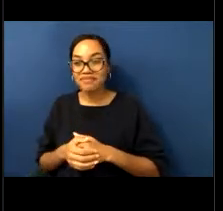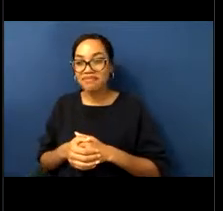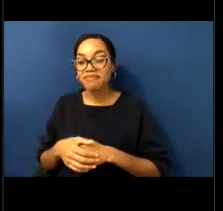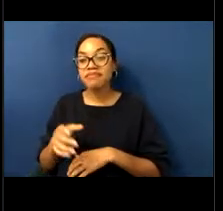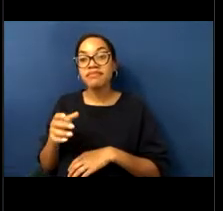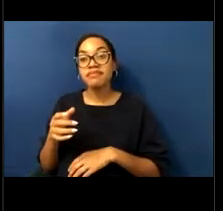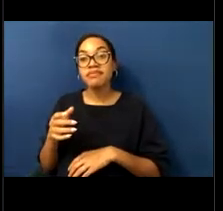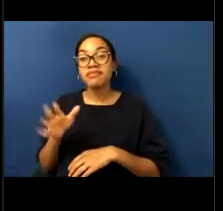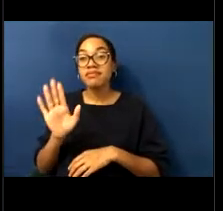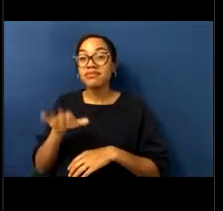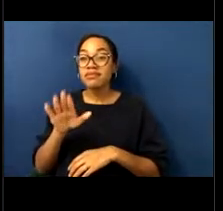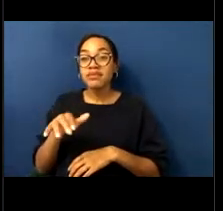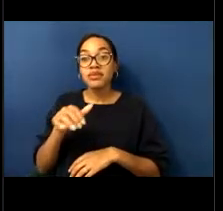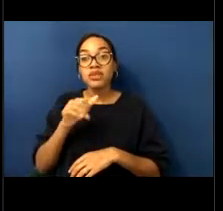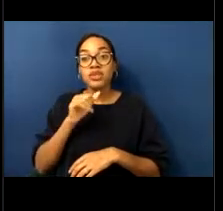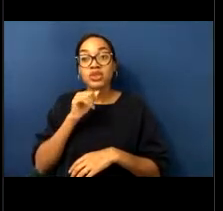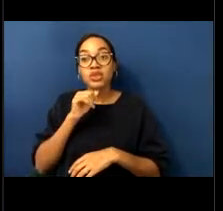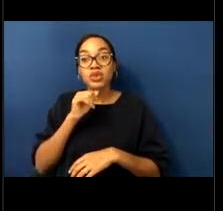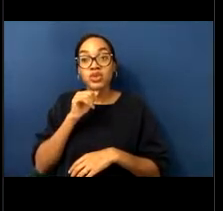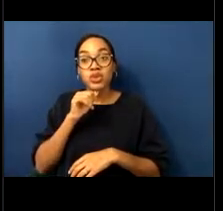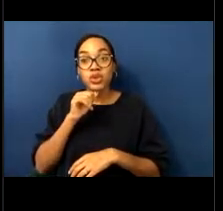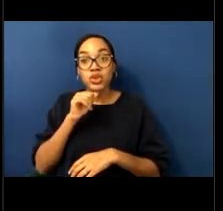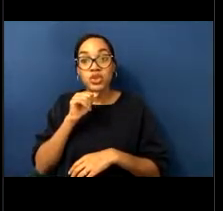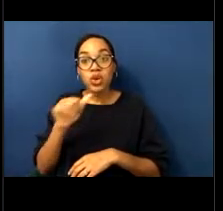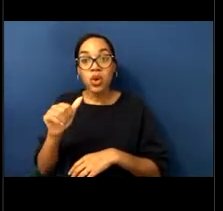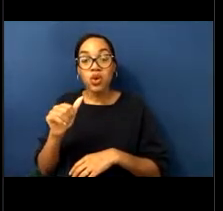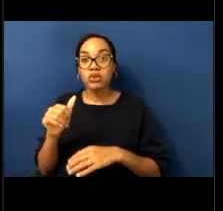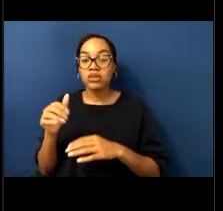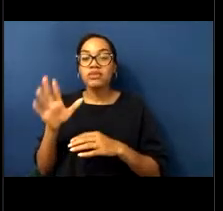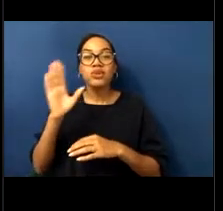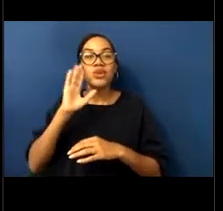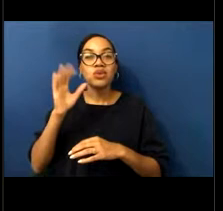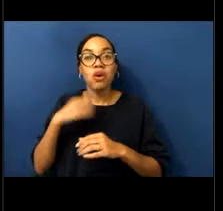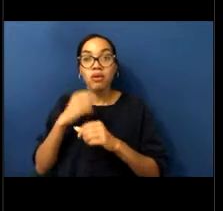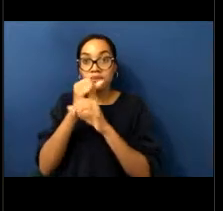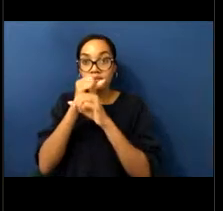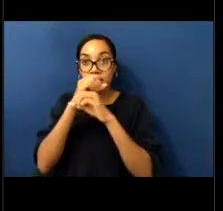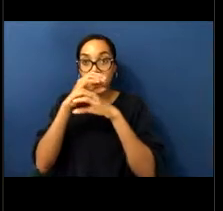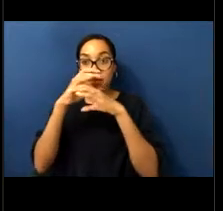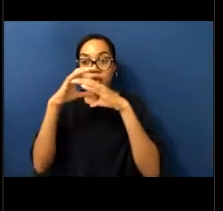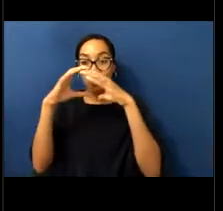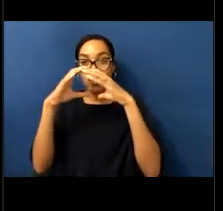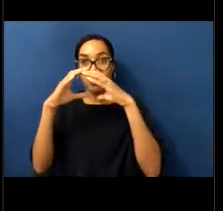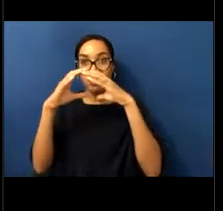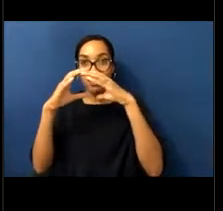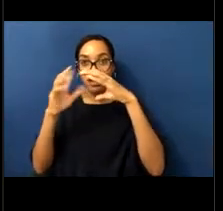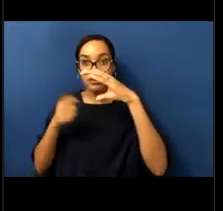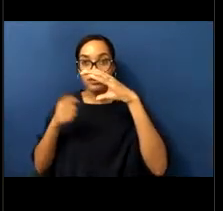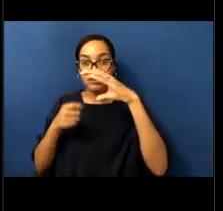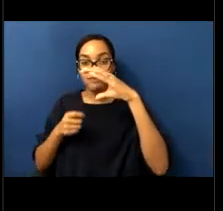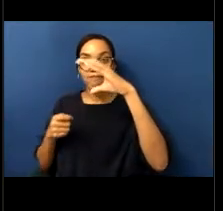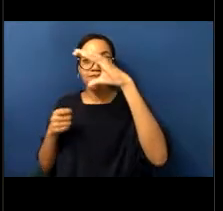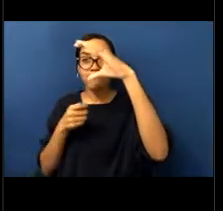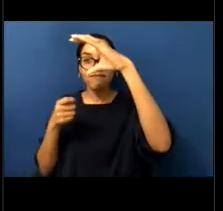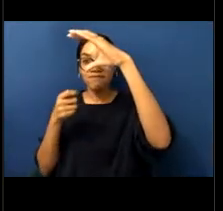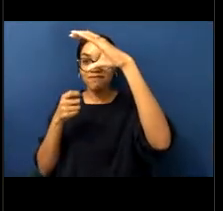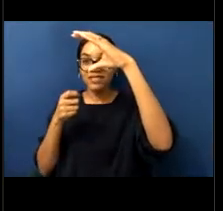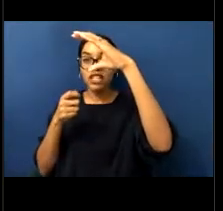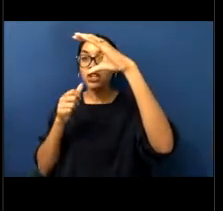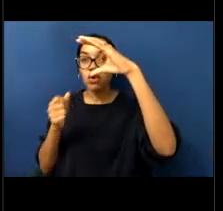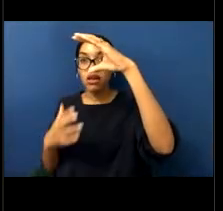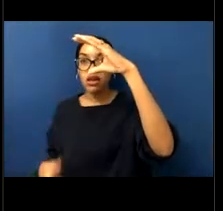is don't release helium balloons into the atmosphere. And the reason why, as we discussed earlier, a lot of these